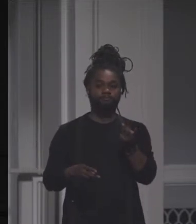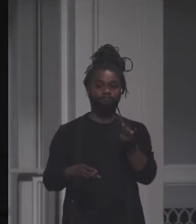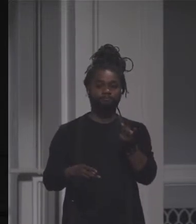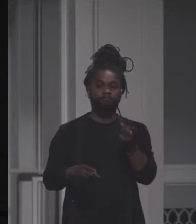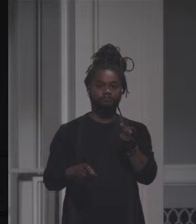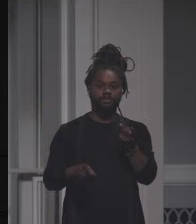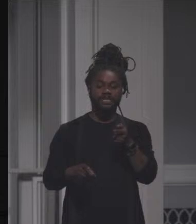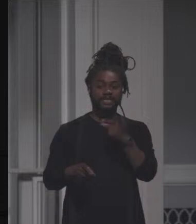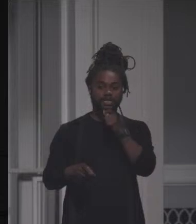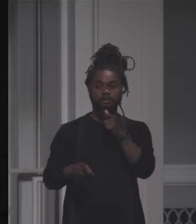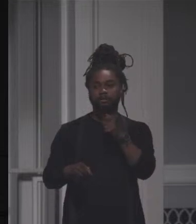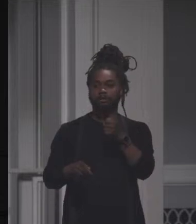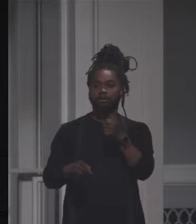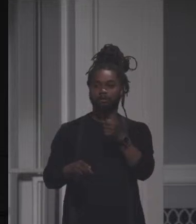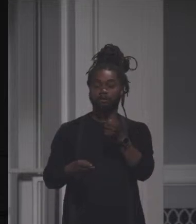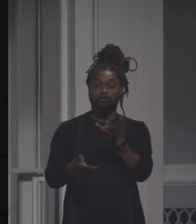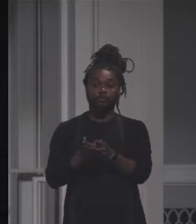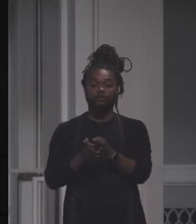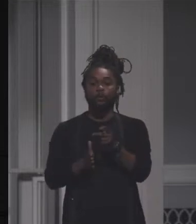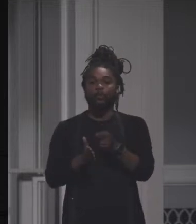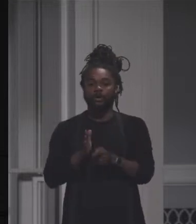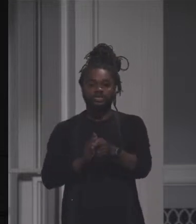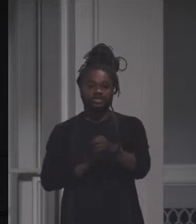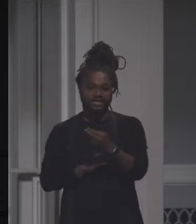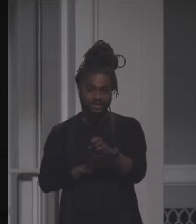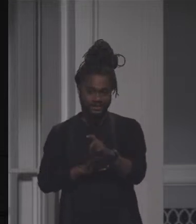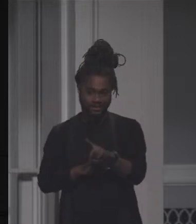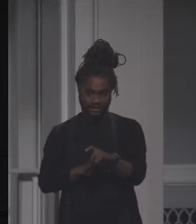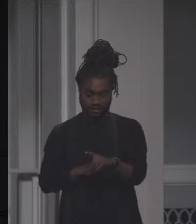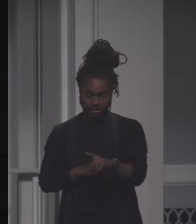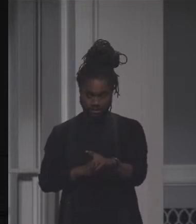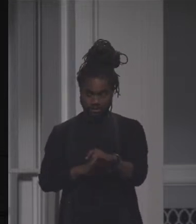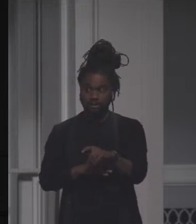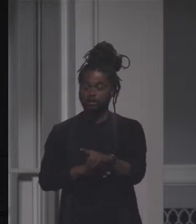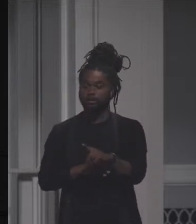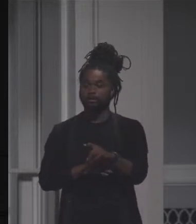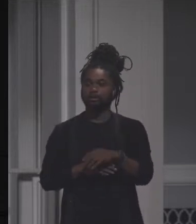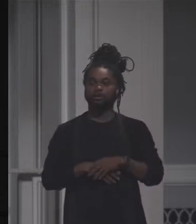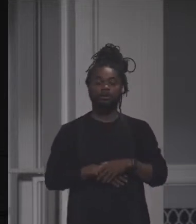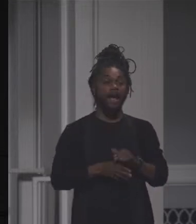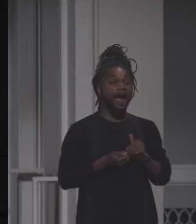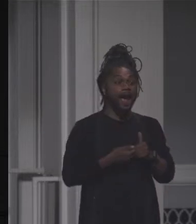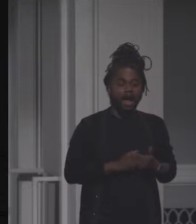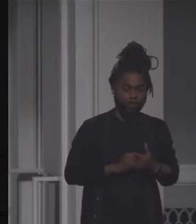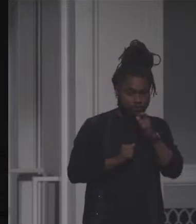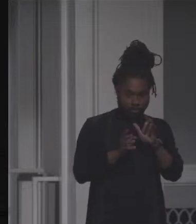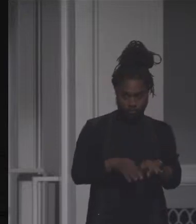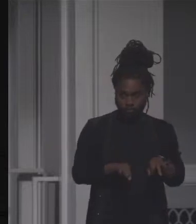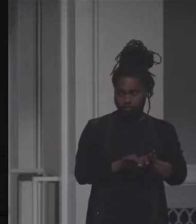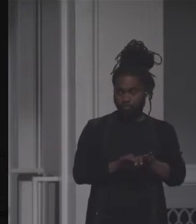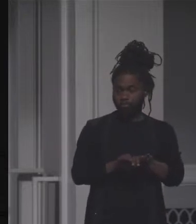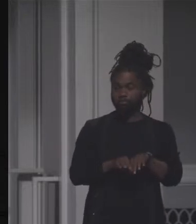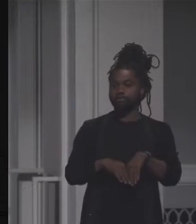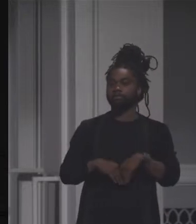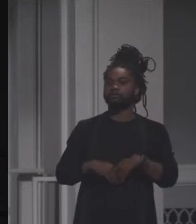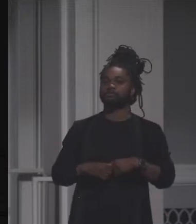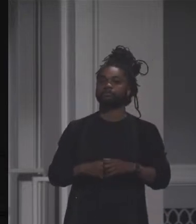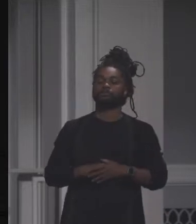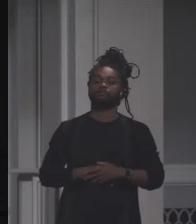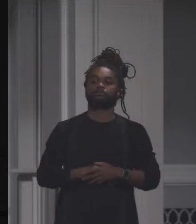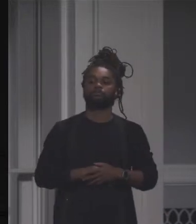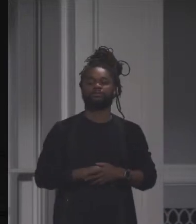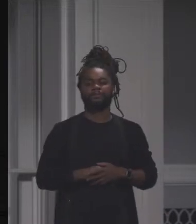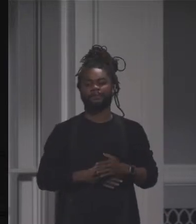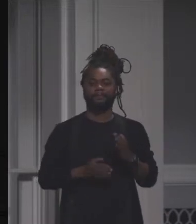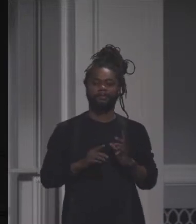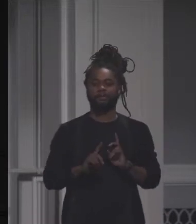what she did to earn her reputation, or how she did it, or perhaps more